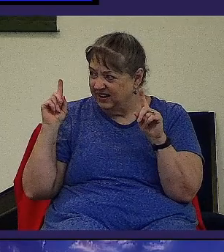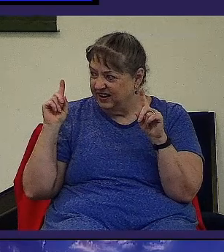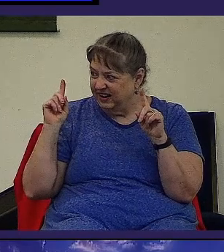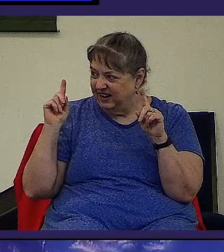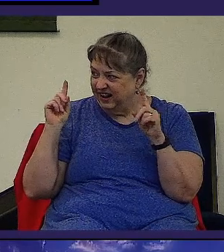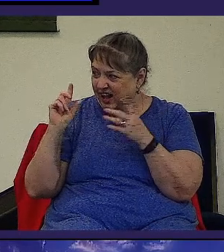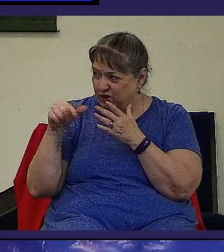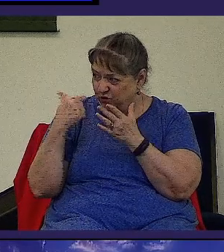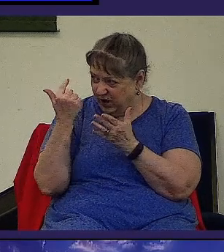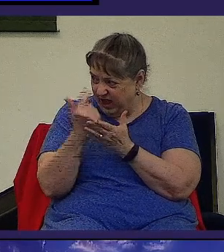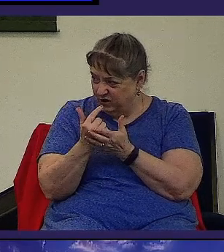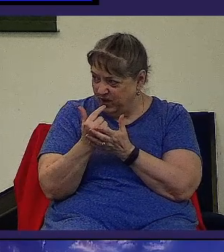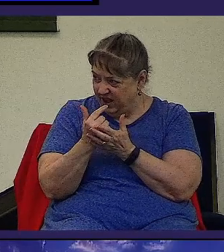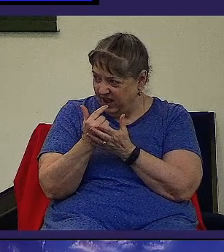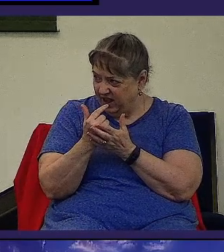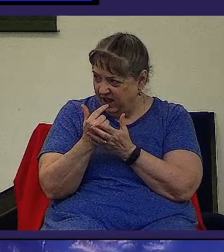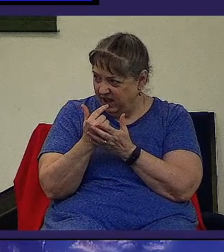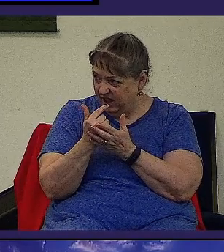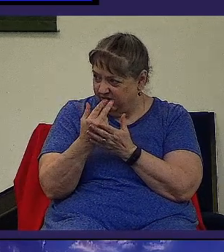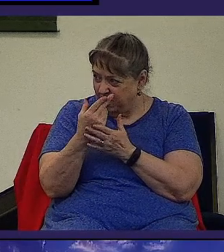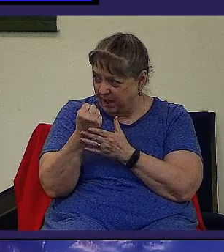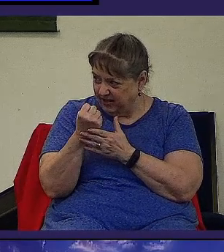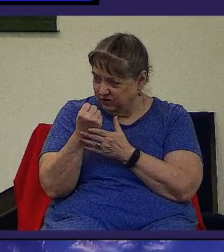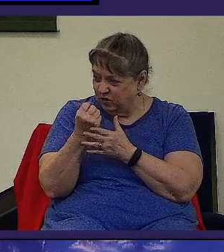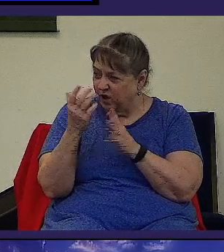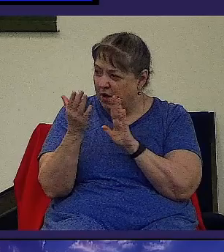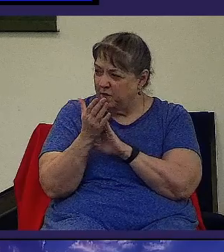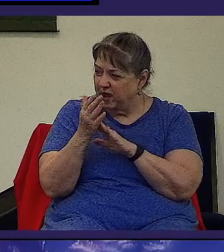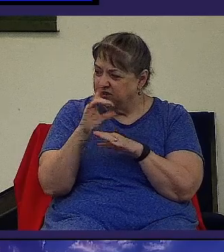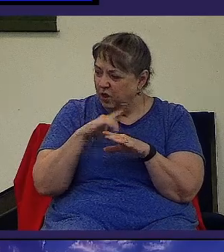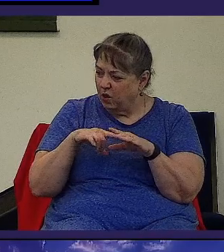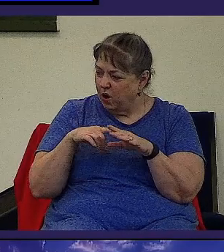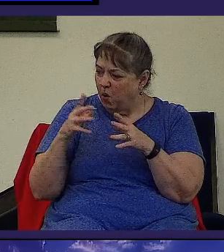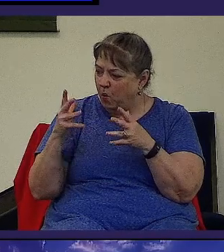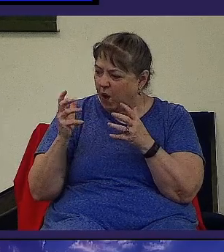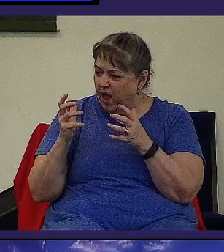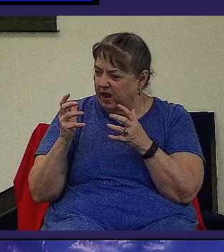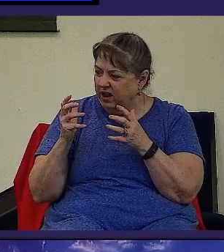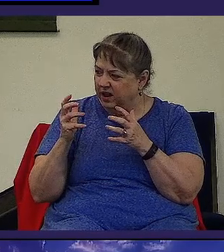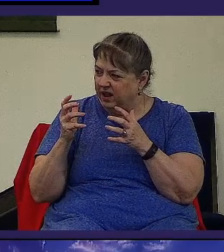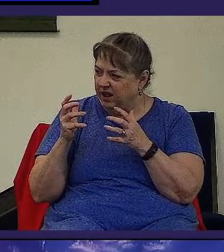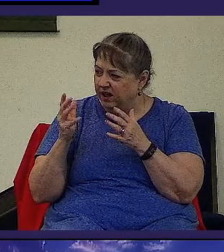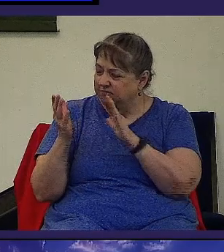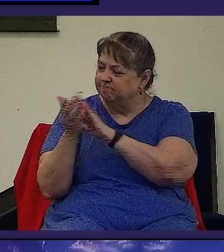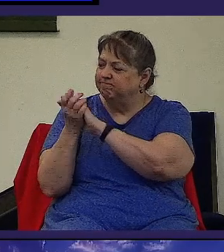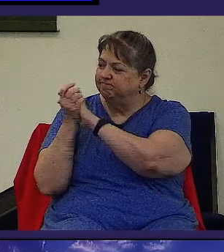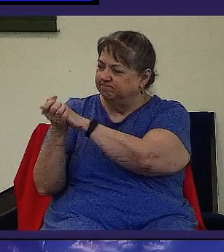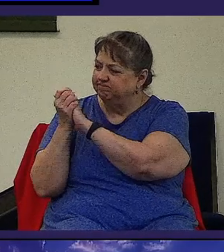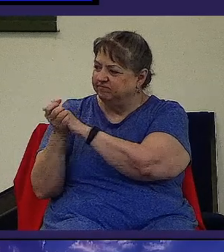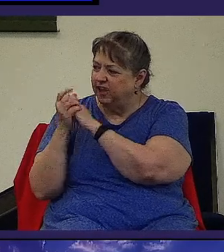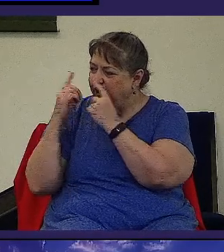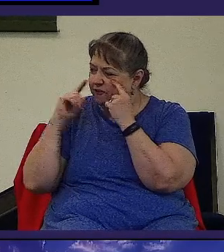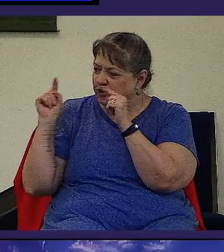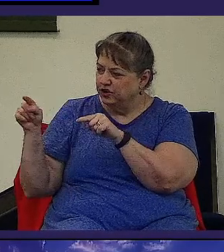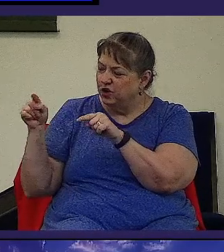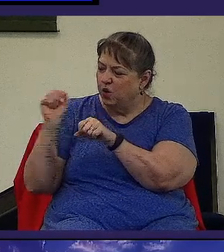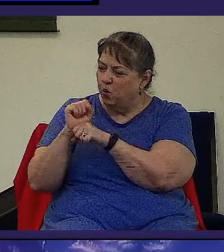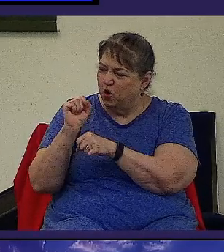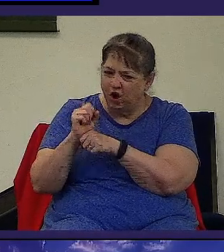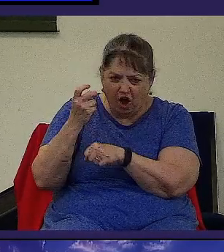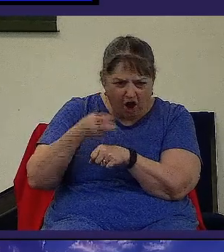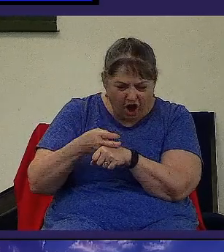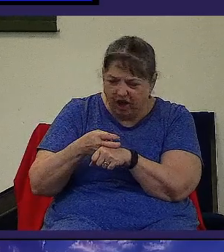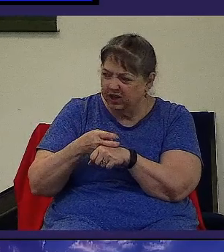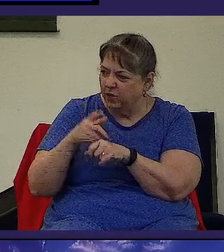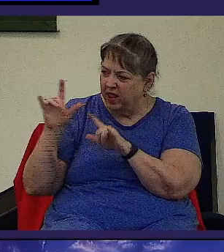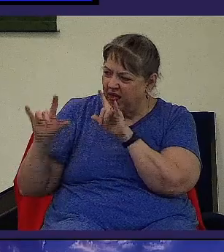and you're graduating out of high school praise the lord and so we want to we want to commend you for your hard work and your dedication we love you we